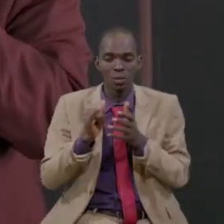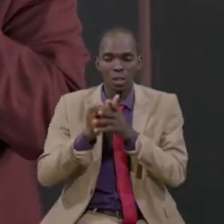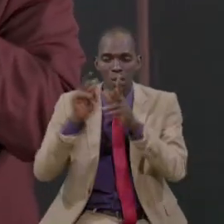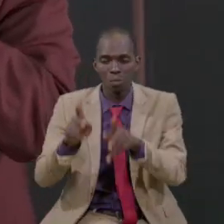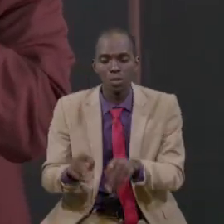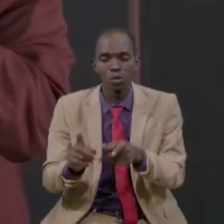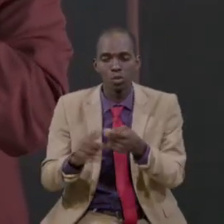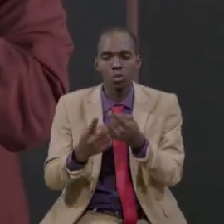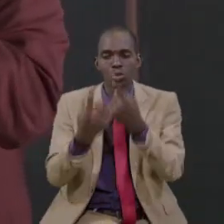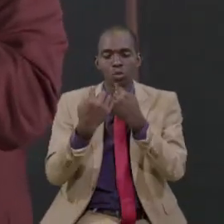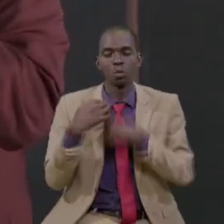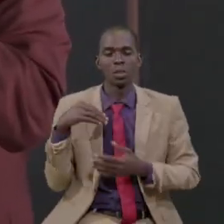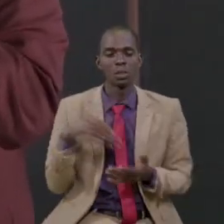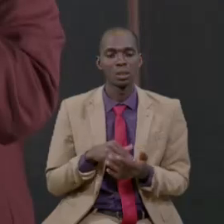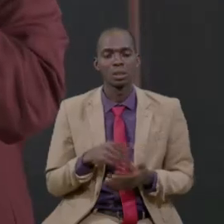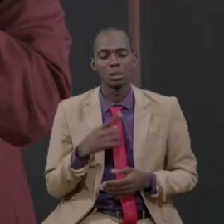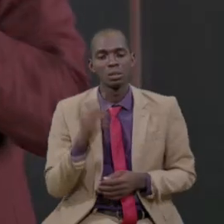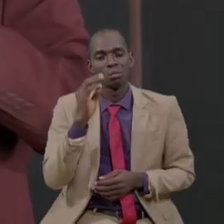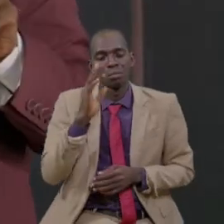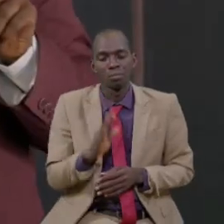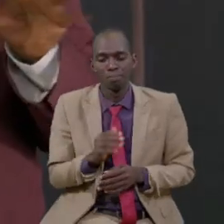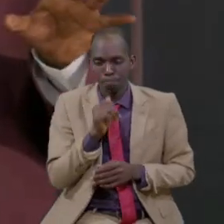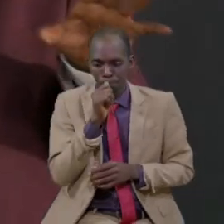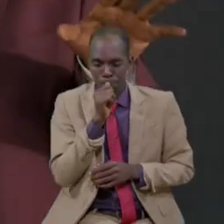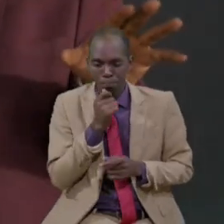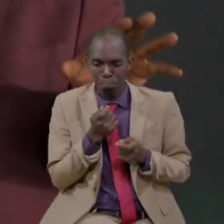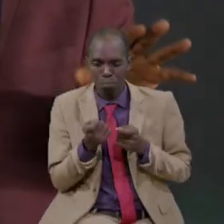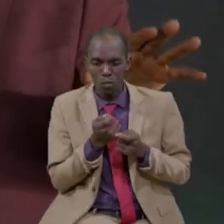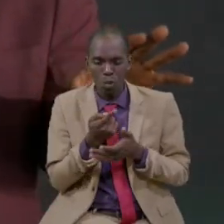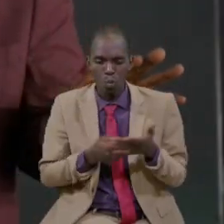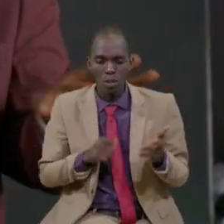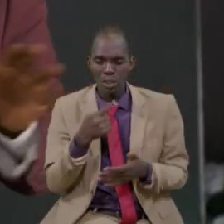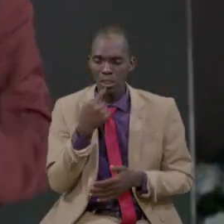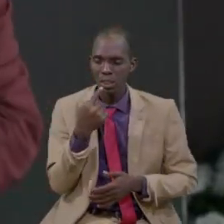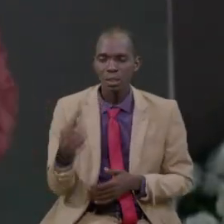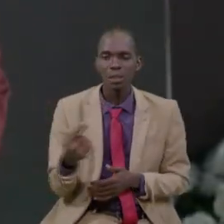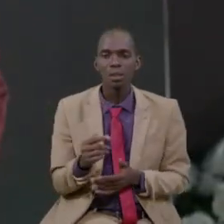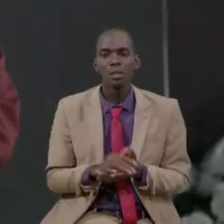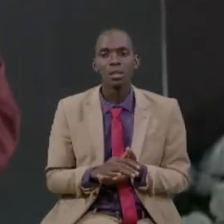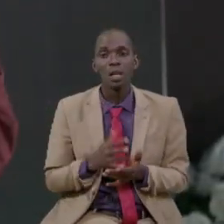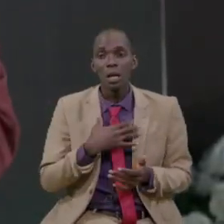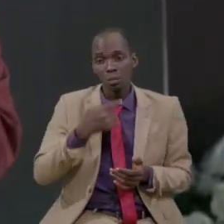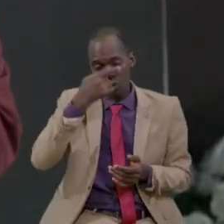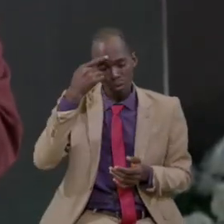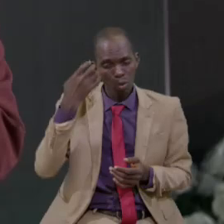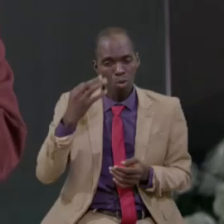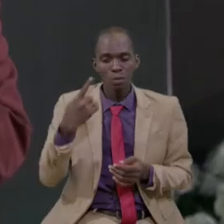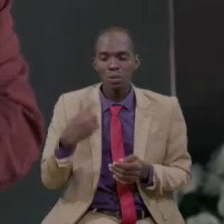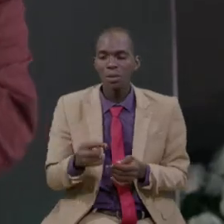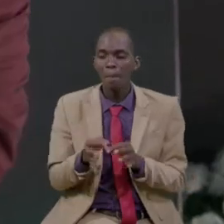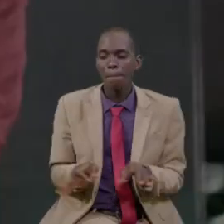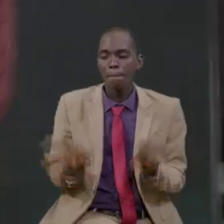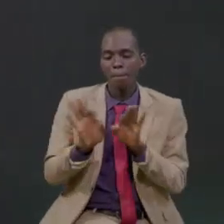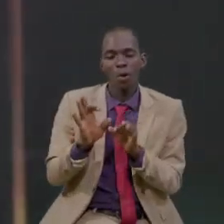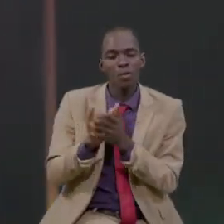say. And eventually, because of the usefulness of that man in the church,